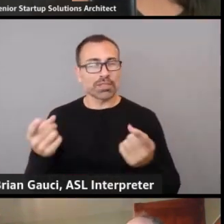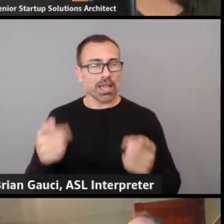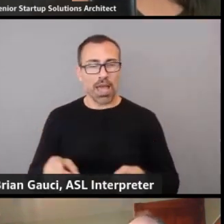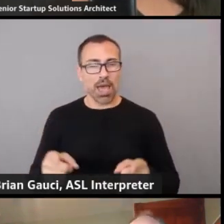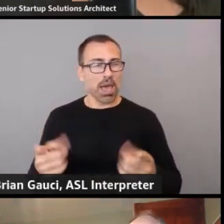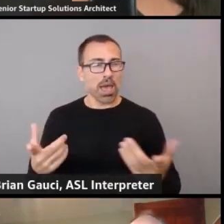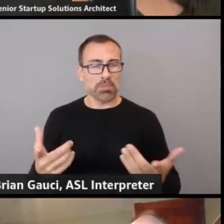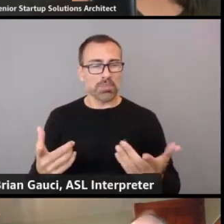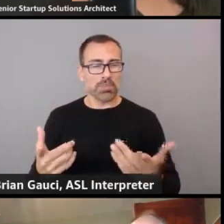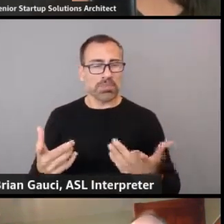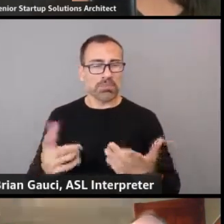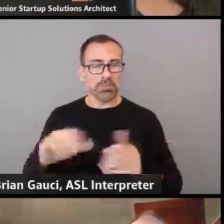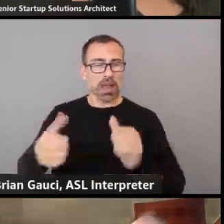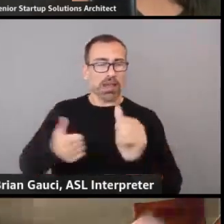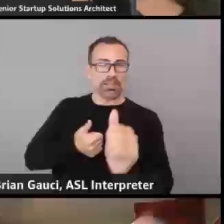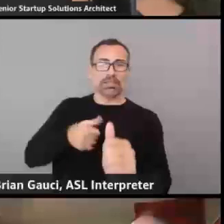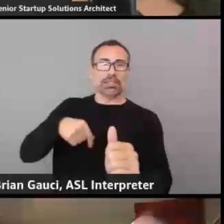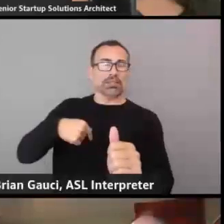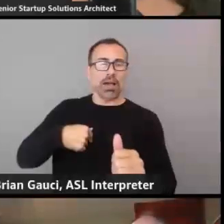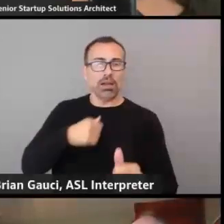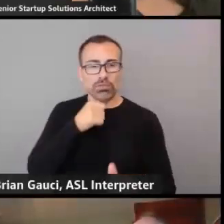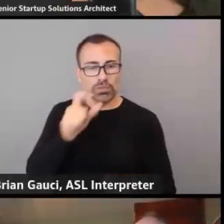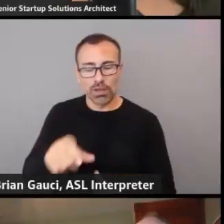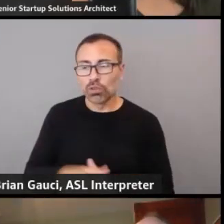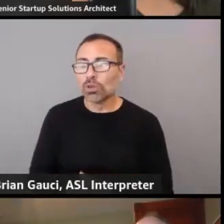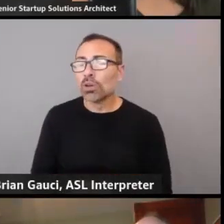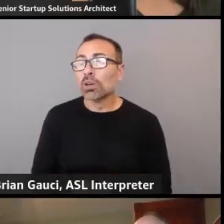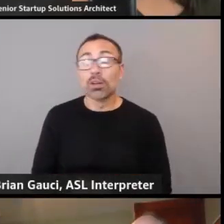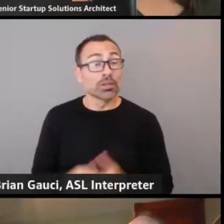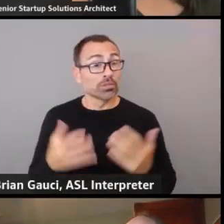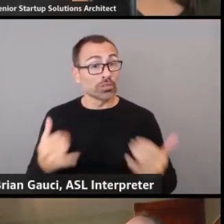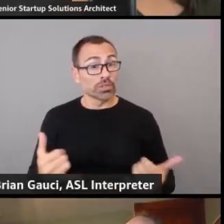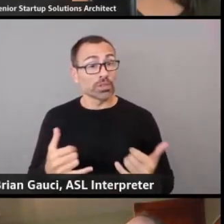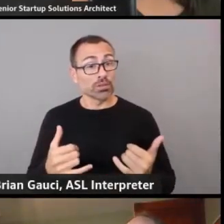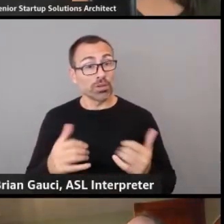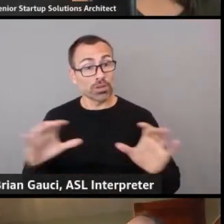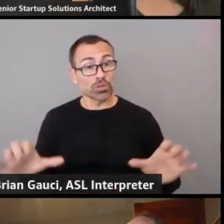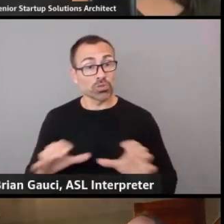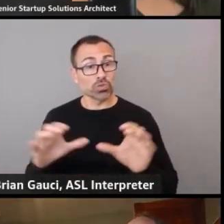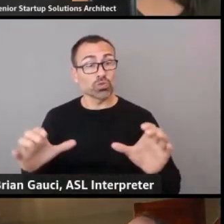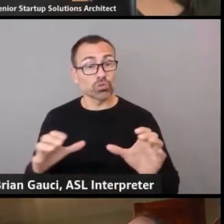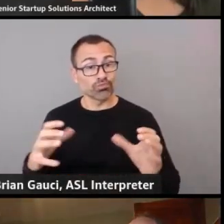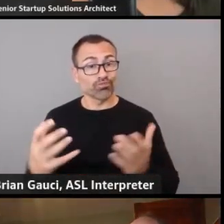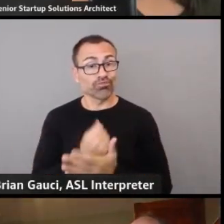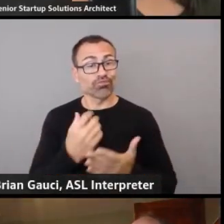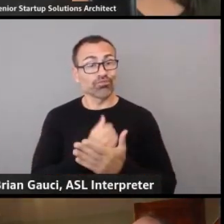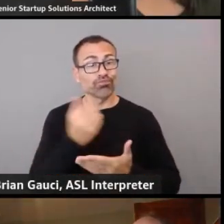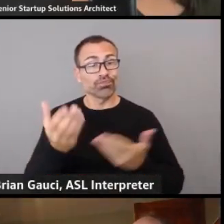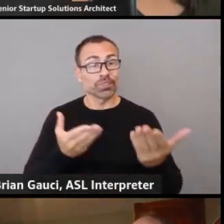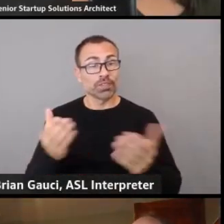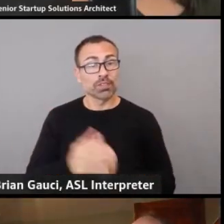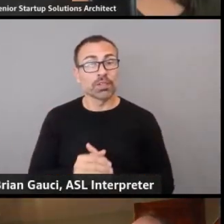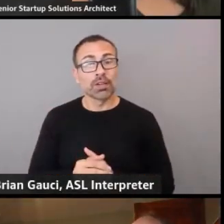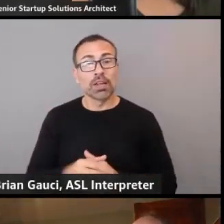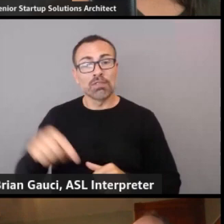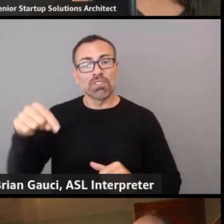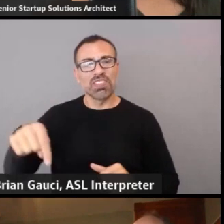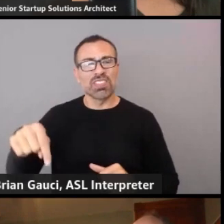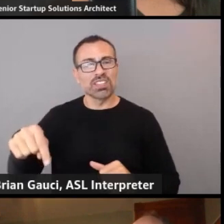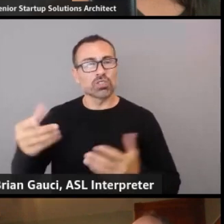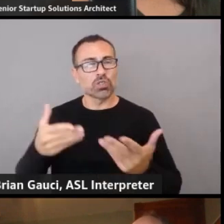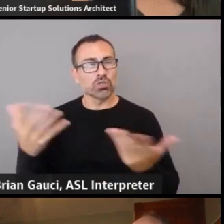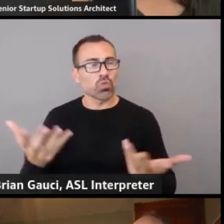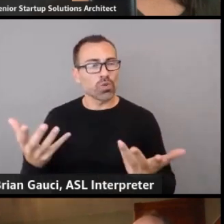heavy lifting. And so now I can just start consuming services. And in this case, I'm going to consume our translate service,